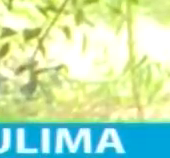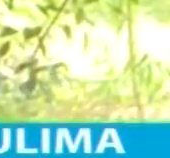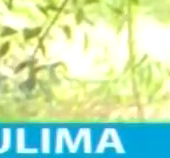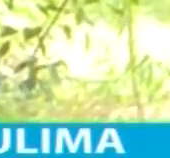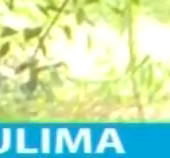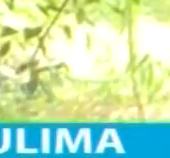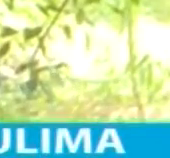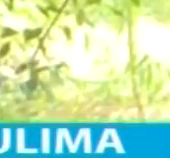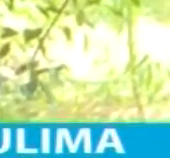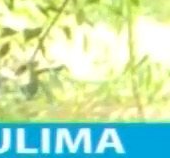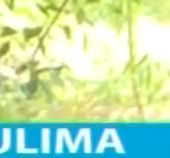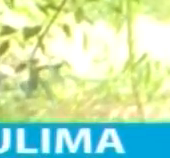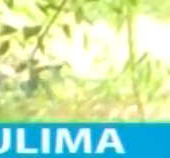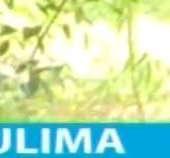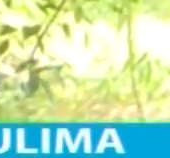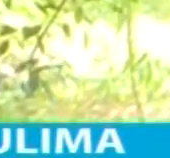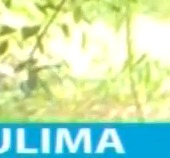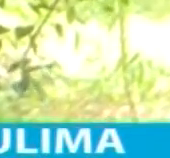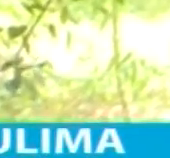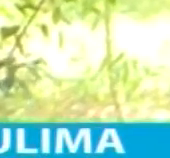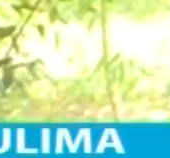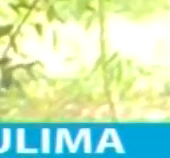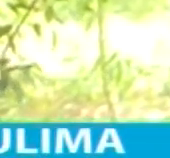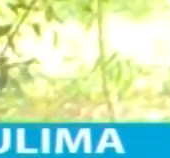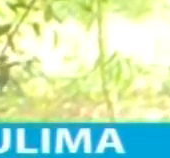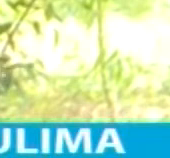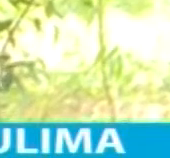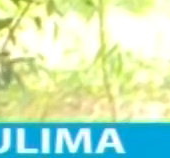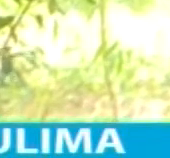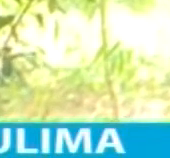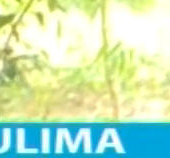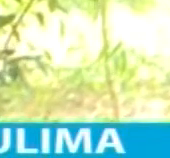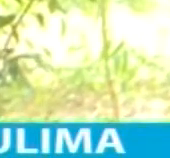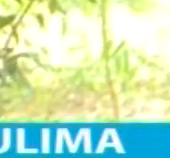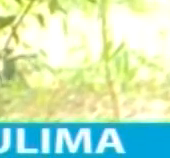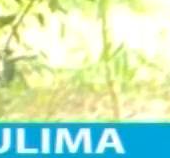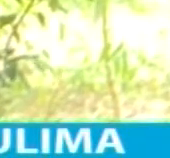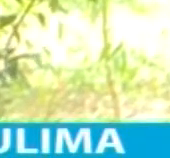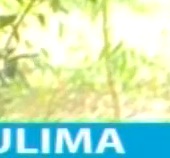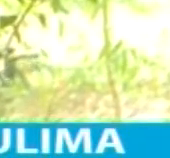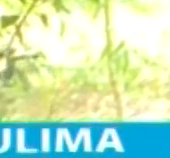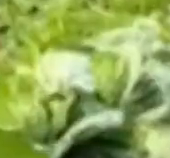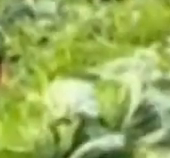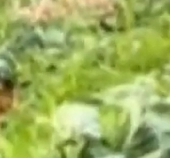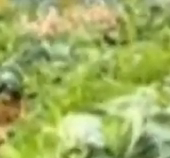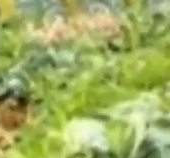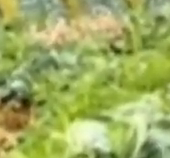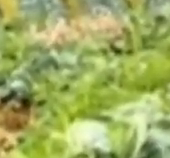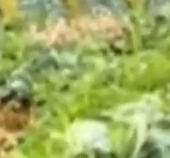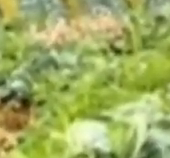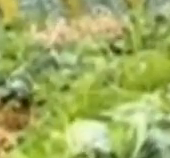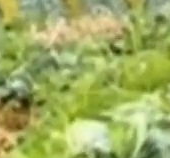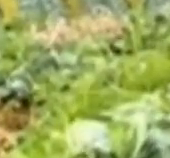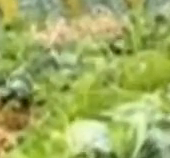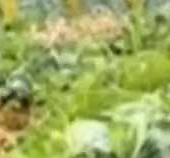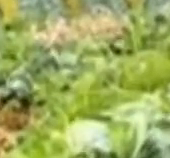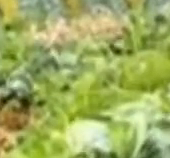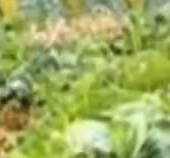Jumapili saa 9:30 hapa KBC Channel 1 kwa mseto kamili wa kilimo.